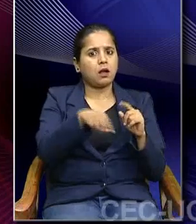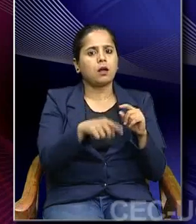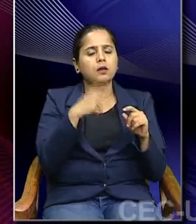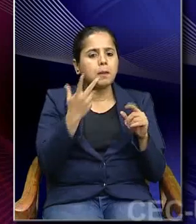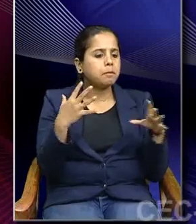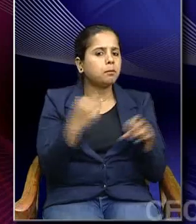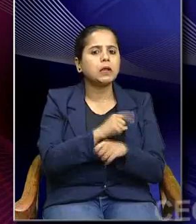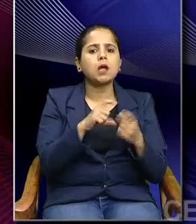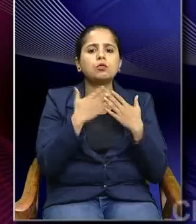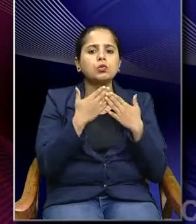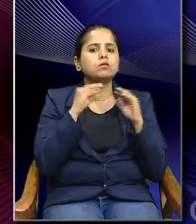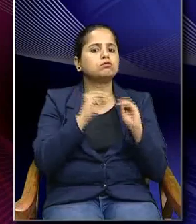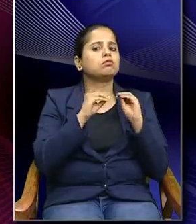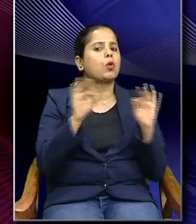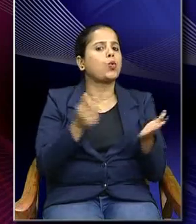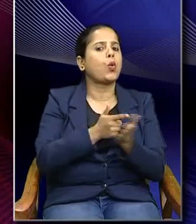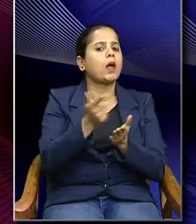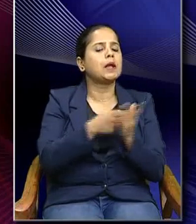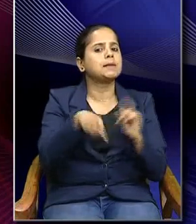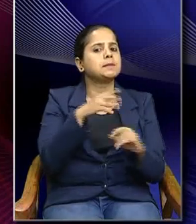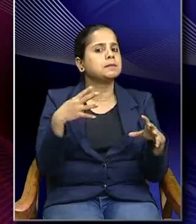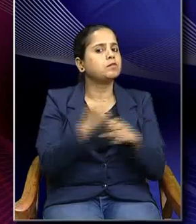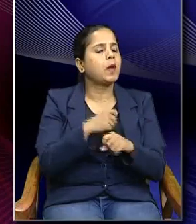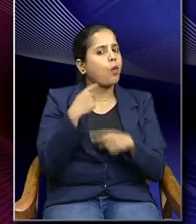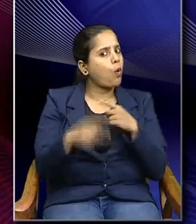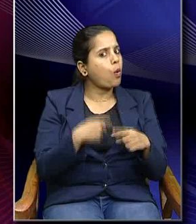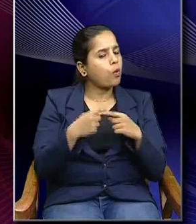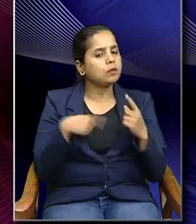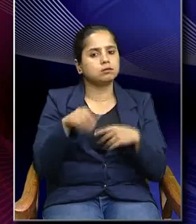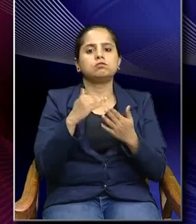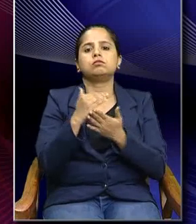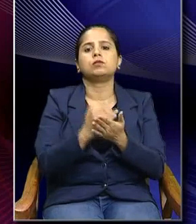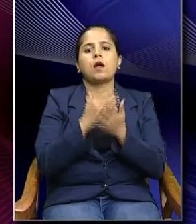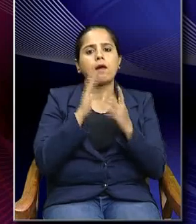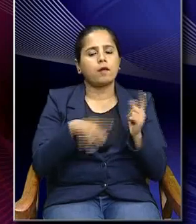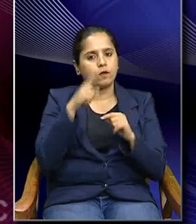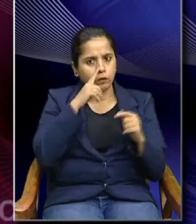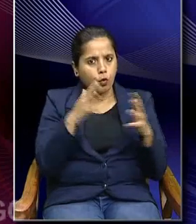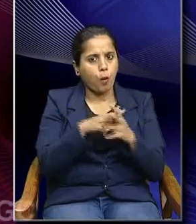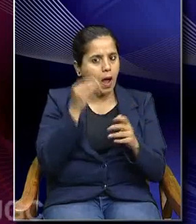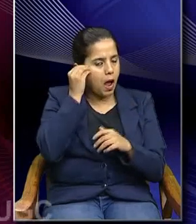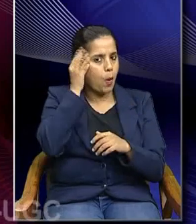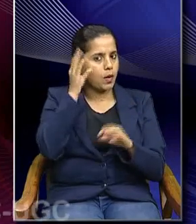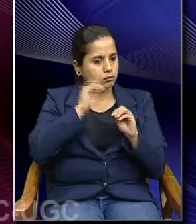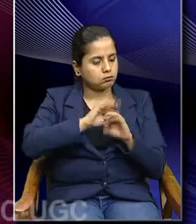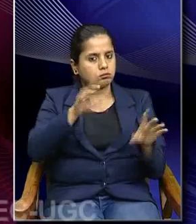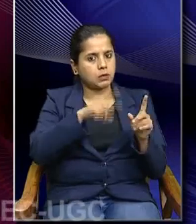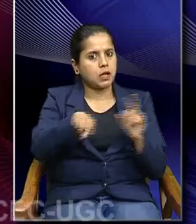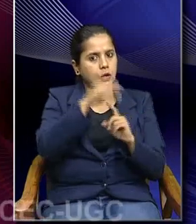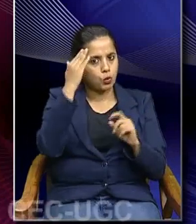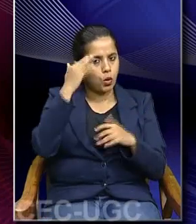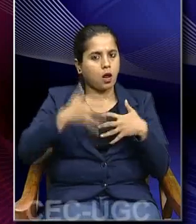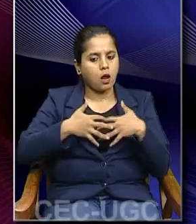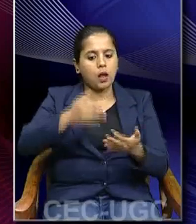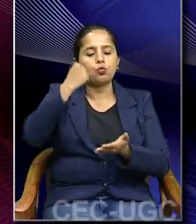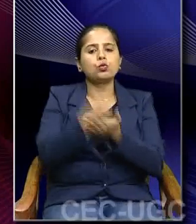of education, and therefore it is a program to make women aware about the reproductive